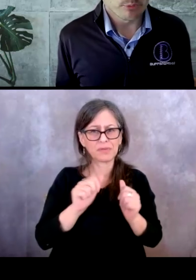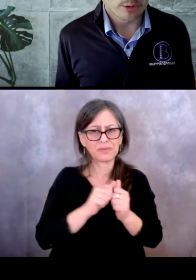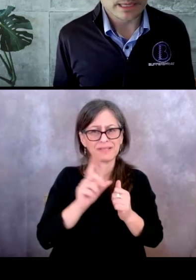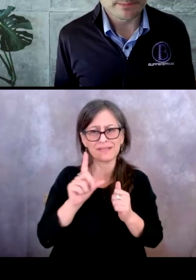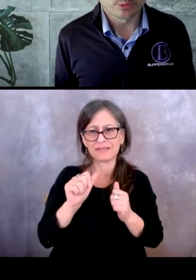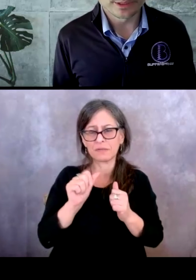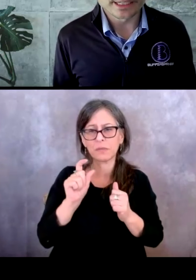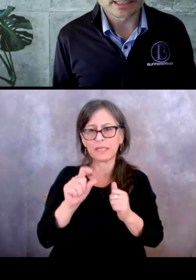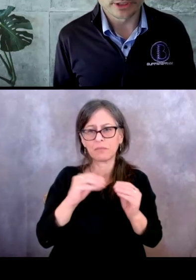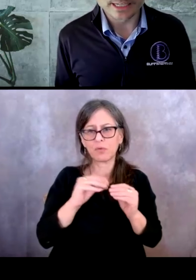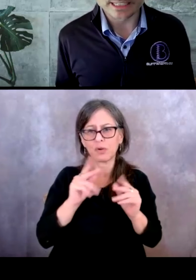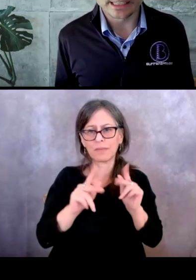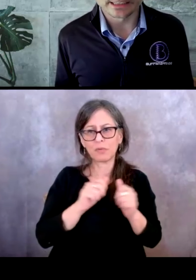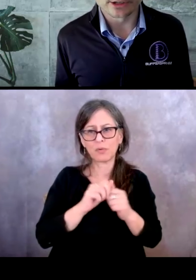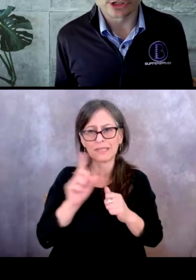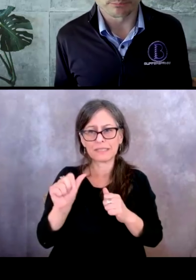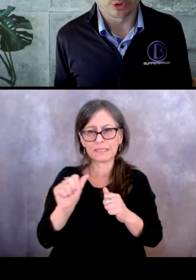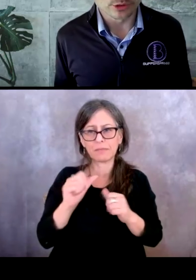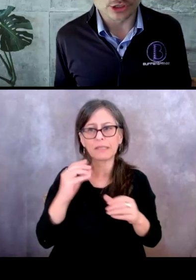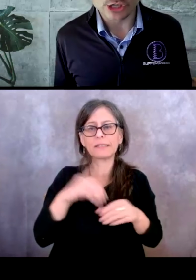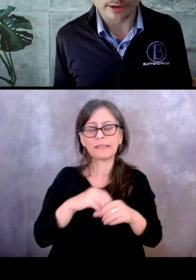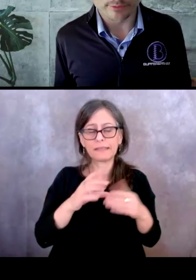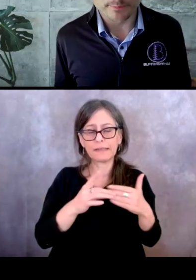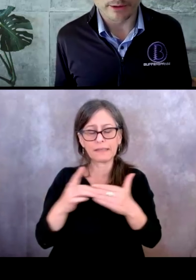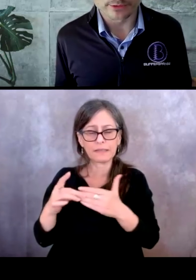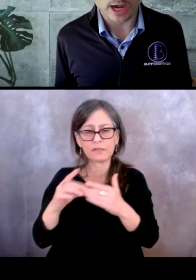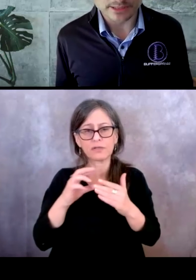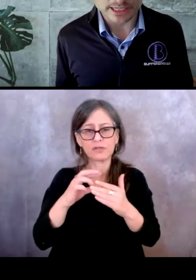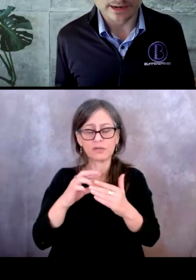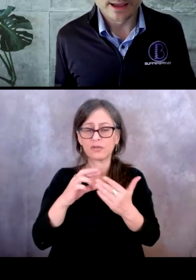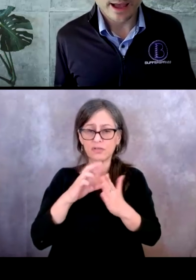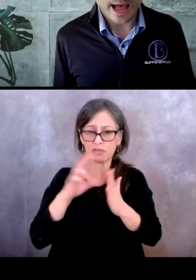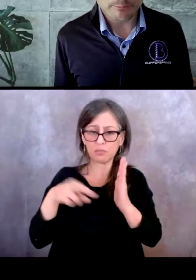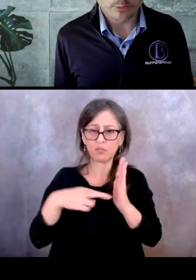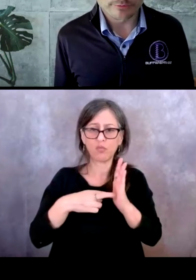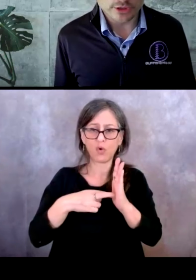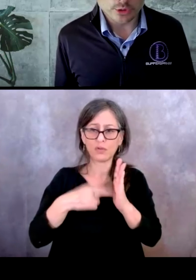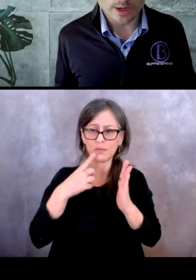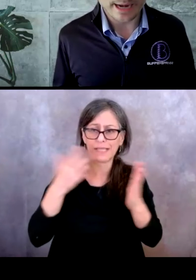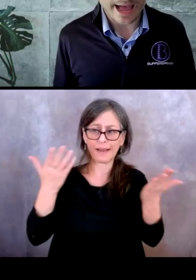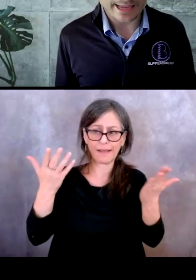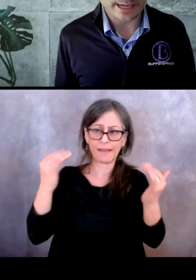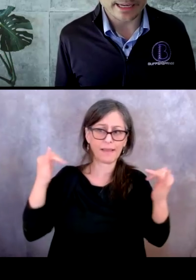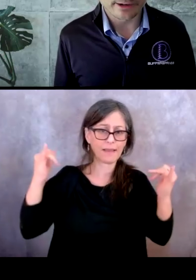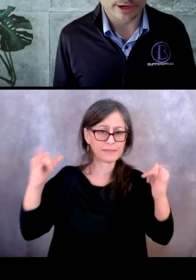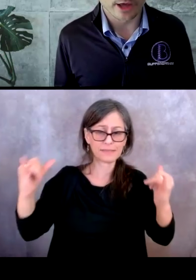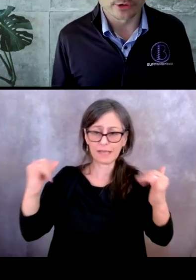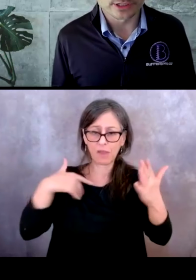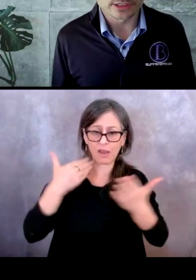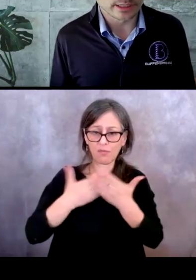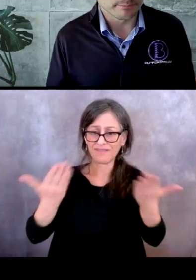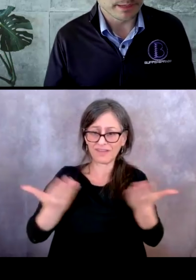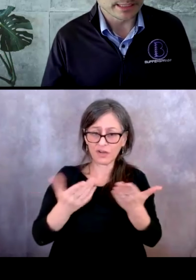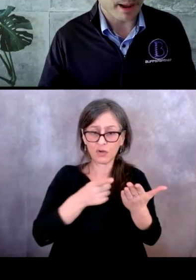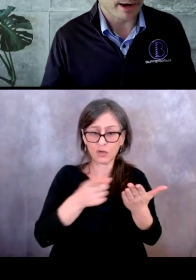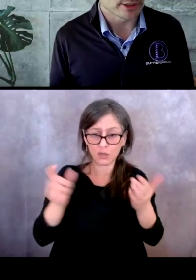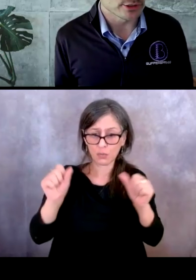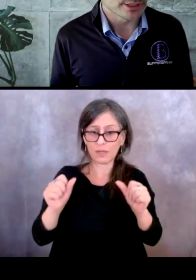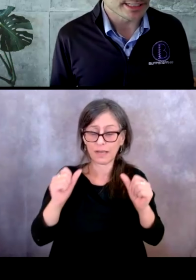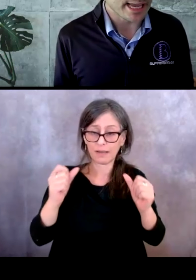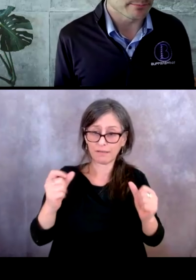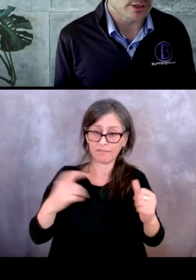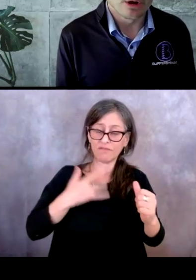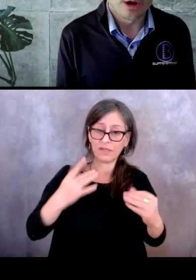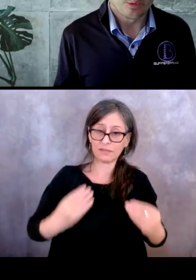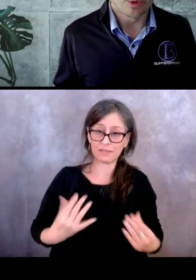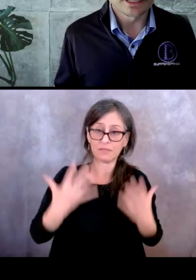We need more people with disabilities in leadership roles and shouting from the mountaintops that I'm one of you and I got here, and others can be inspired to do